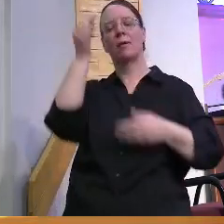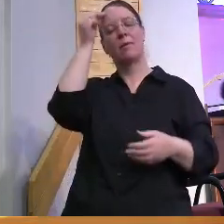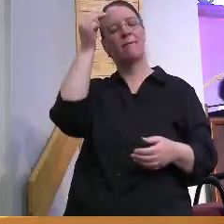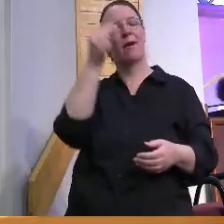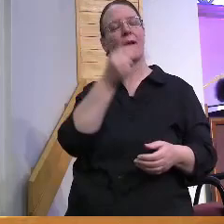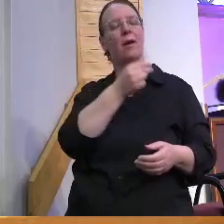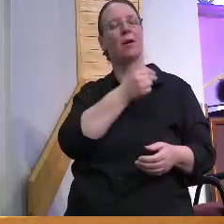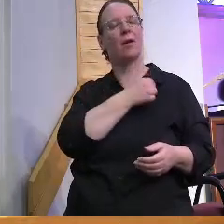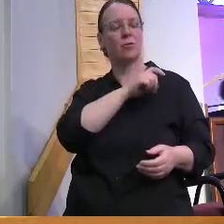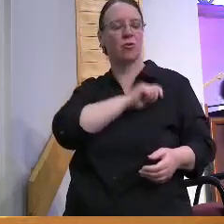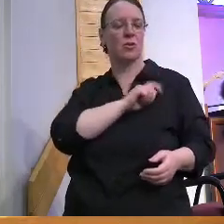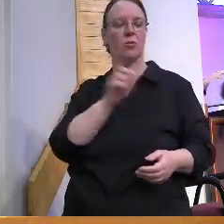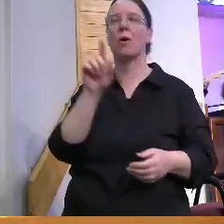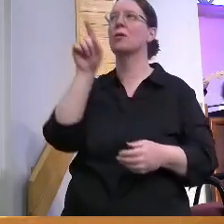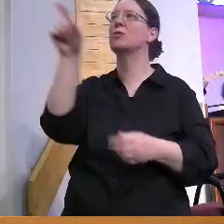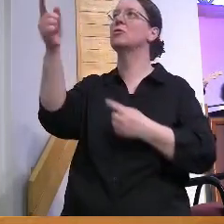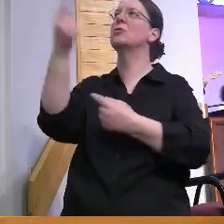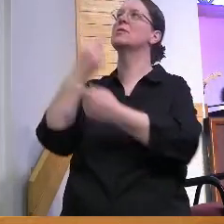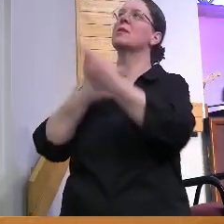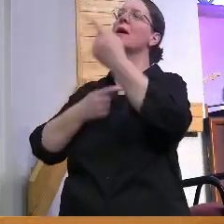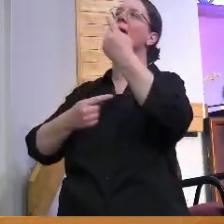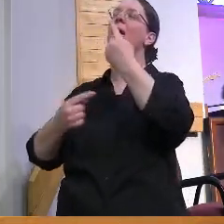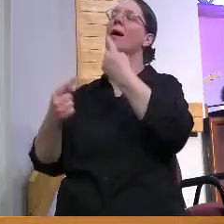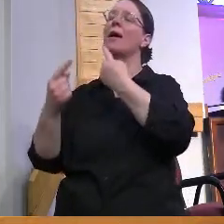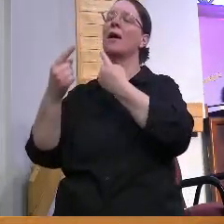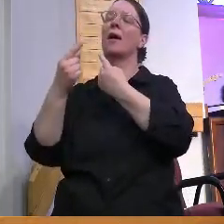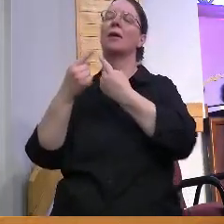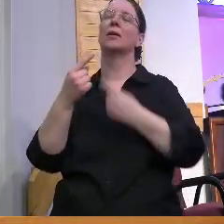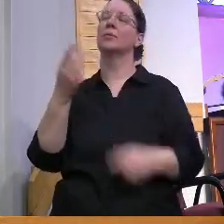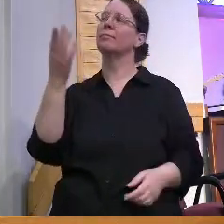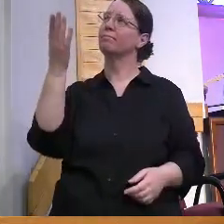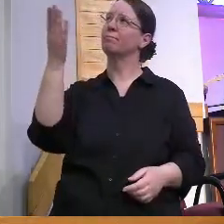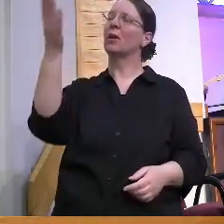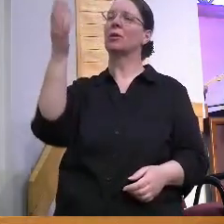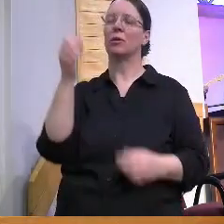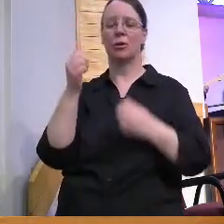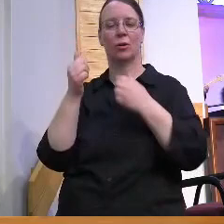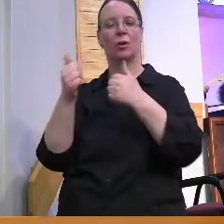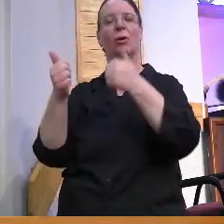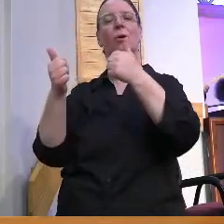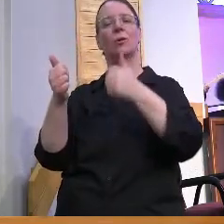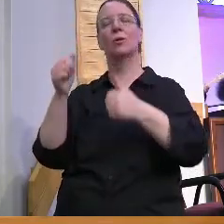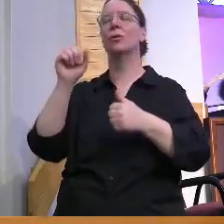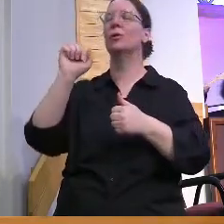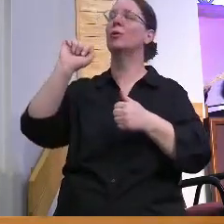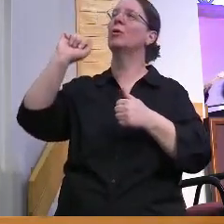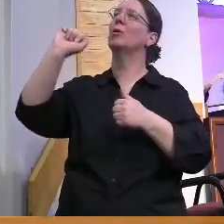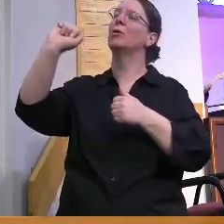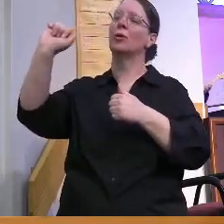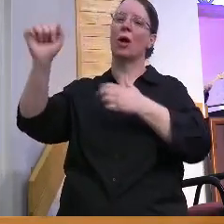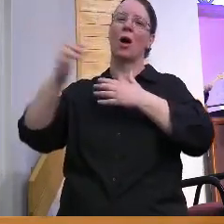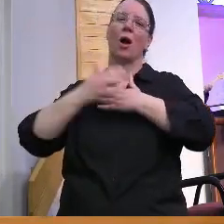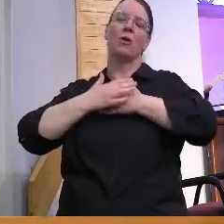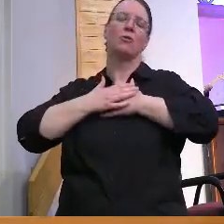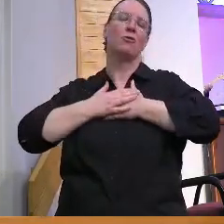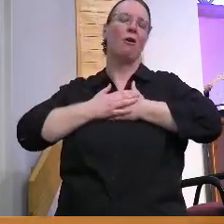Let's hold to trust what you say. Why don't you listen to Jesus today? And you're good. And your